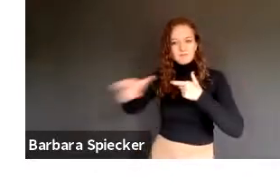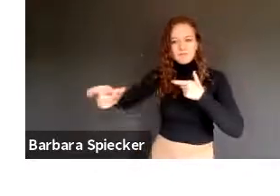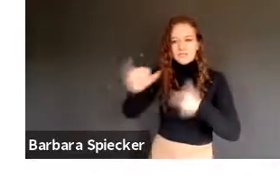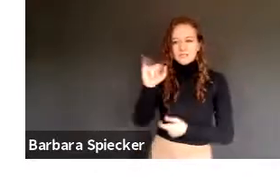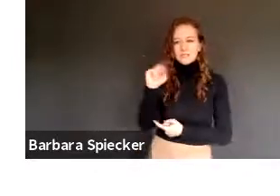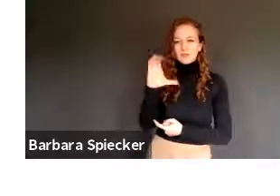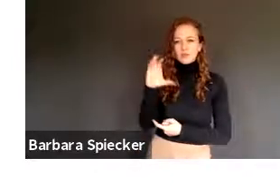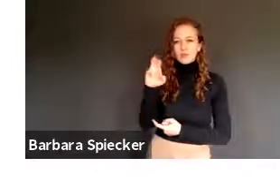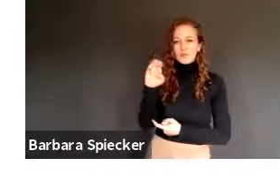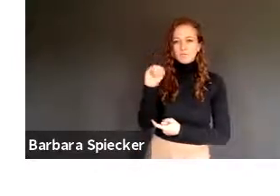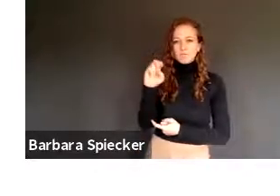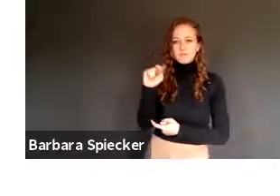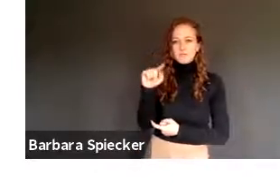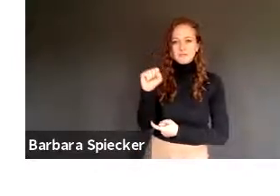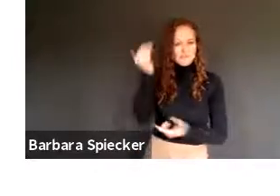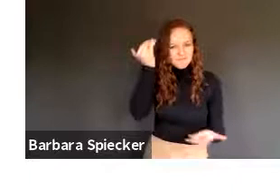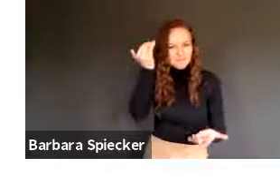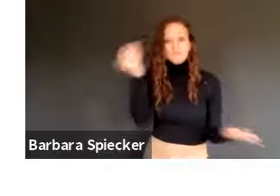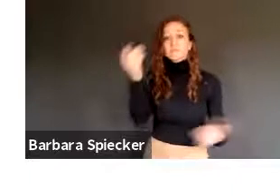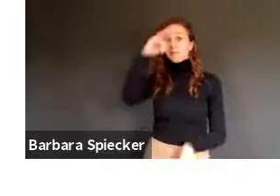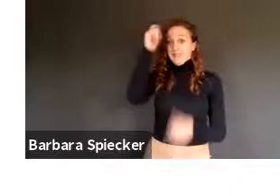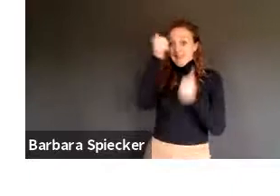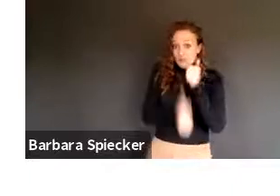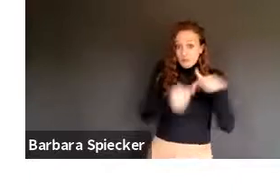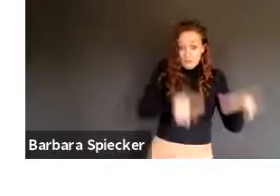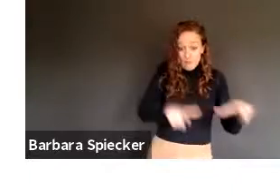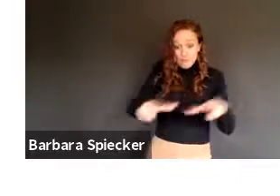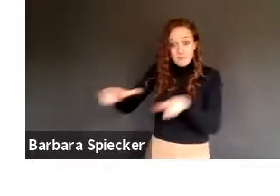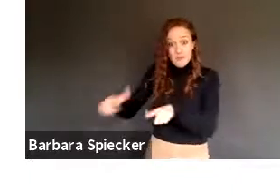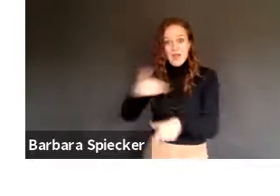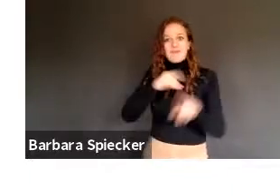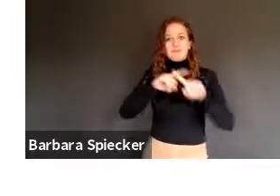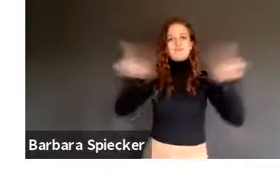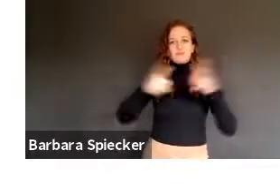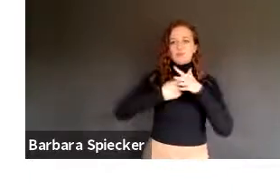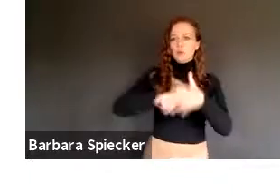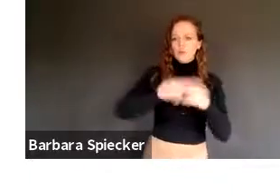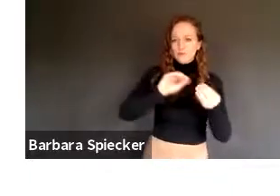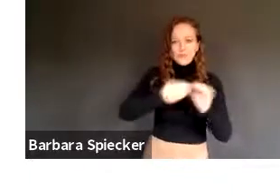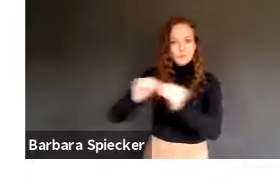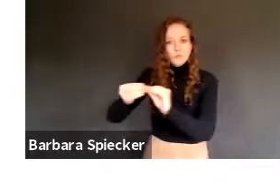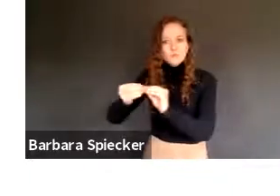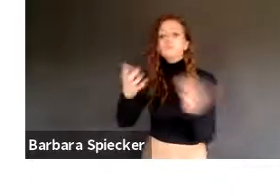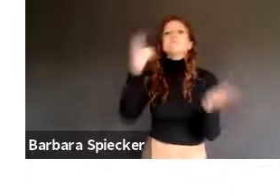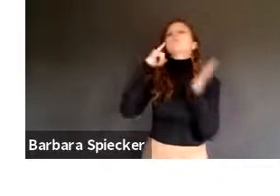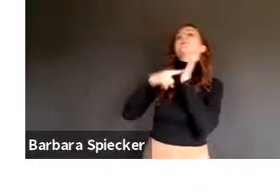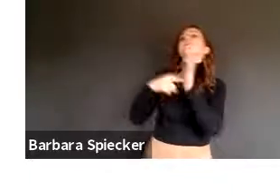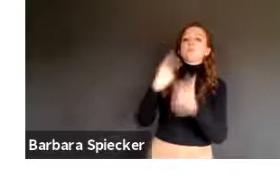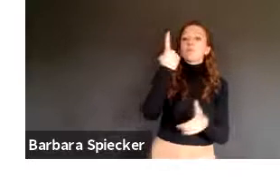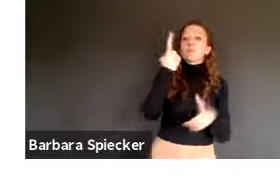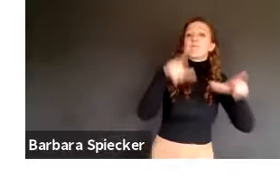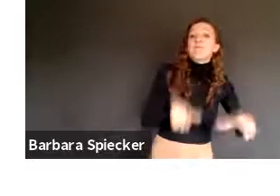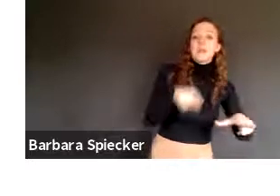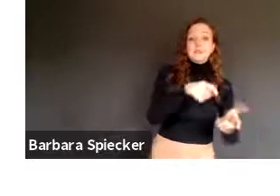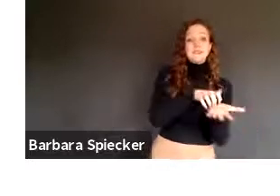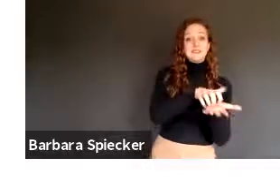After taking those biological measurements, what I did was convert them into increments because each plot had different starting values. So for example,